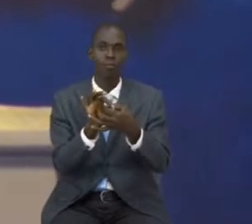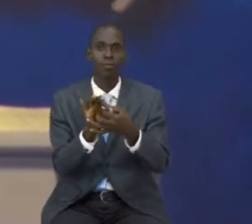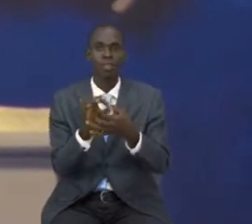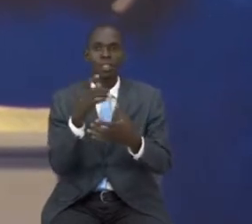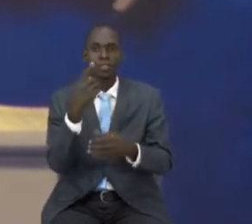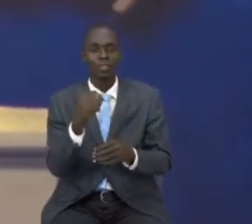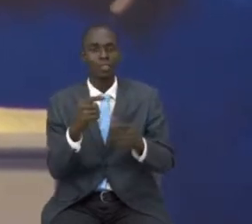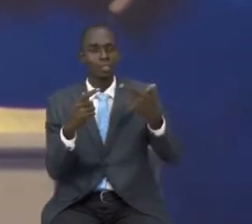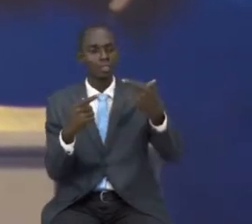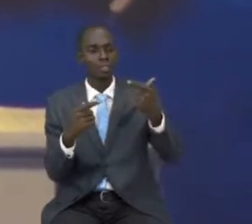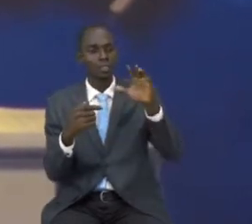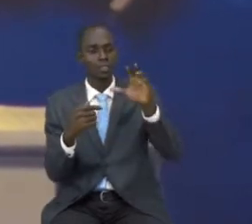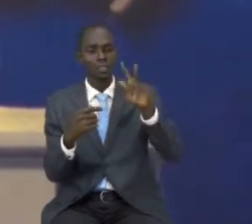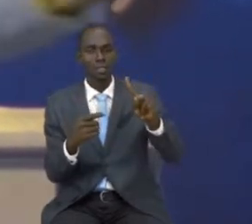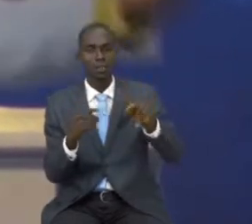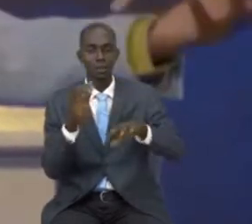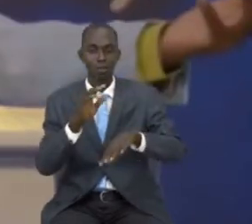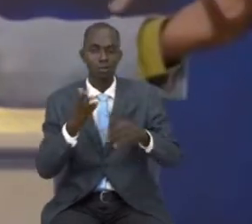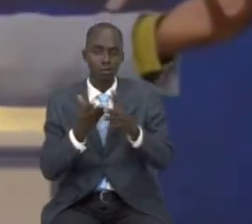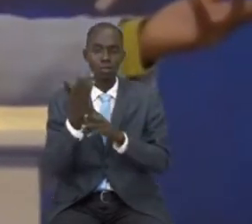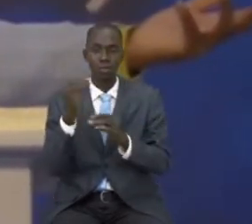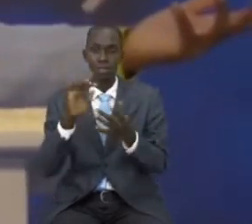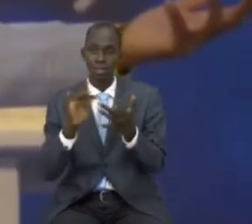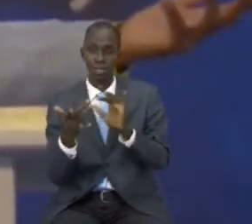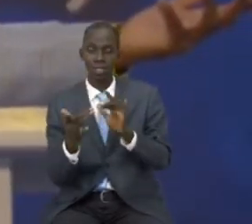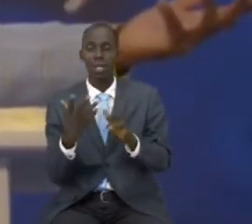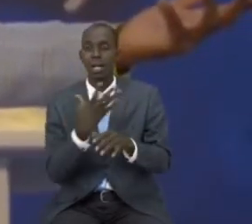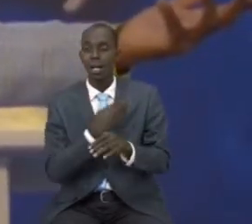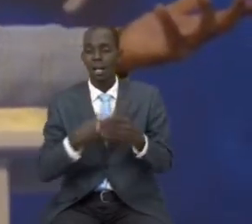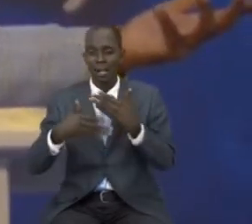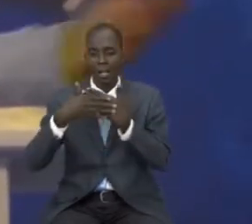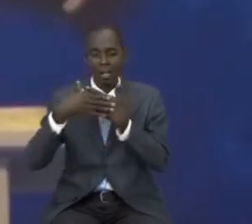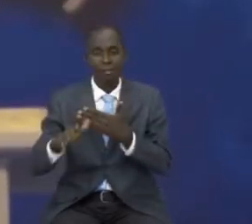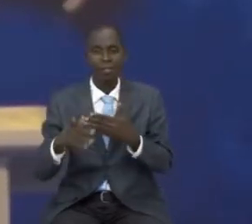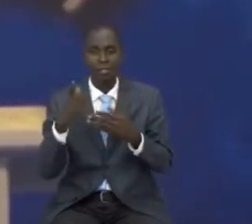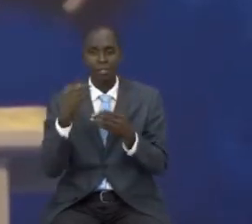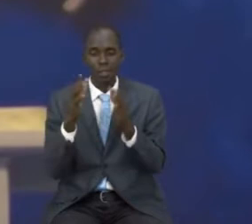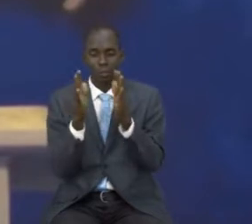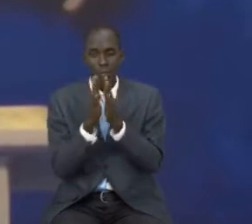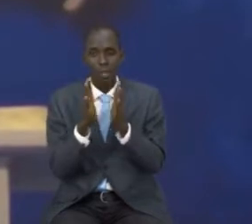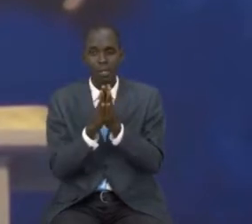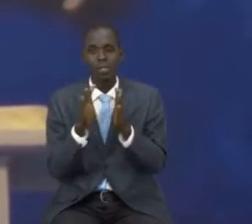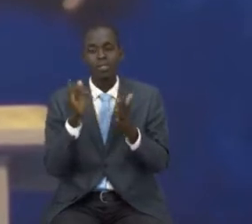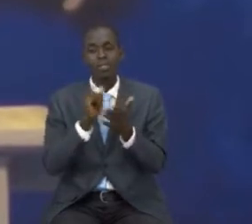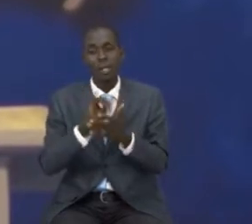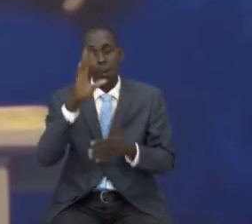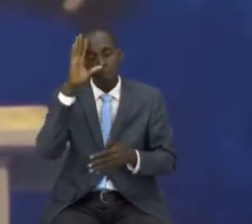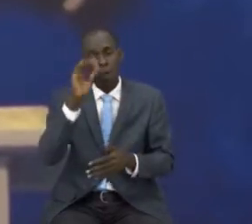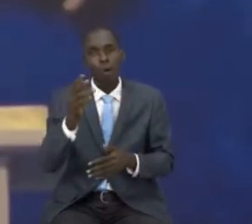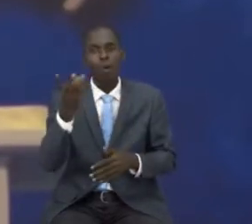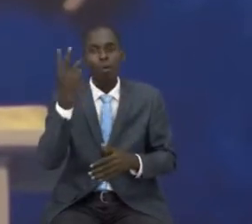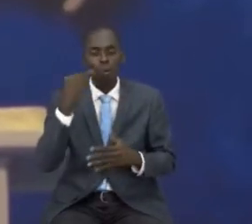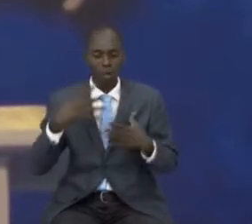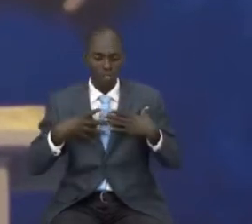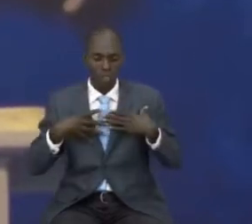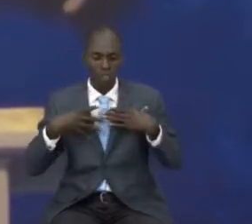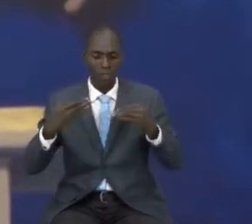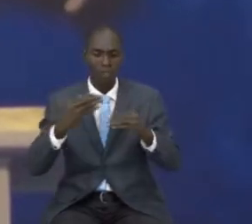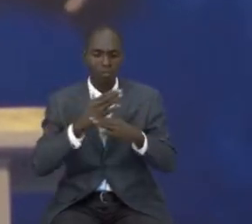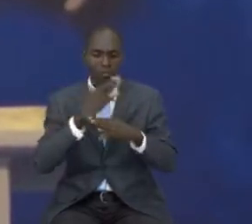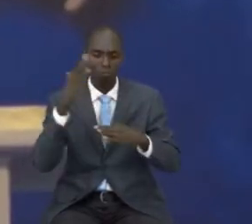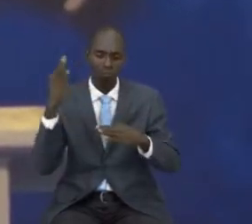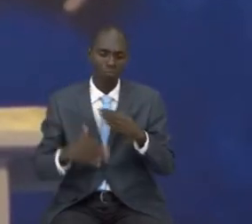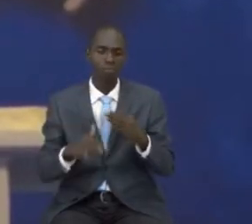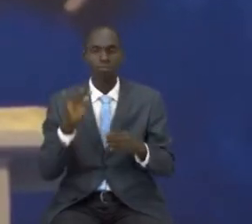GCK online. And after the prayer, he was healed completely. He